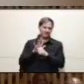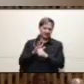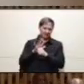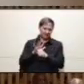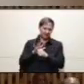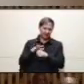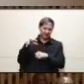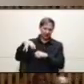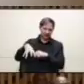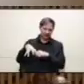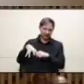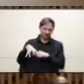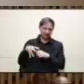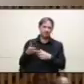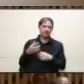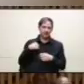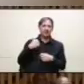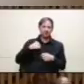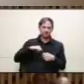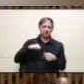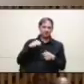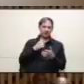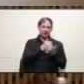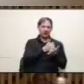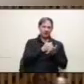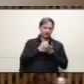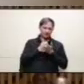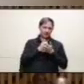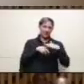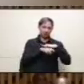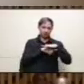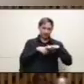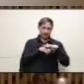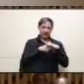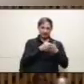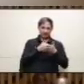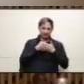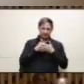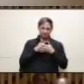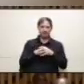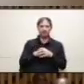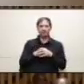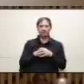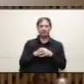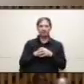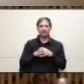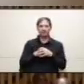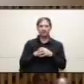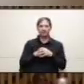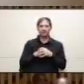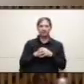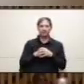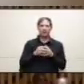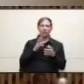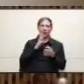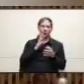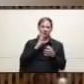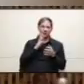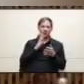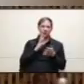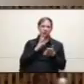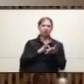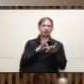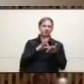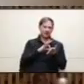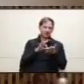district municipality has been assisting us with that, and the water treatment works also.